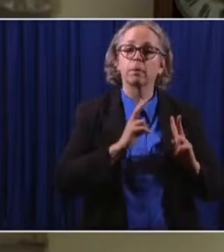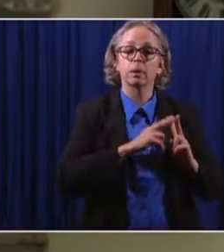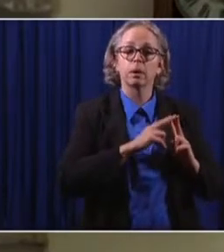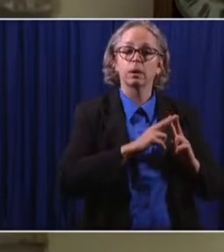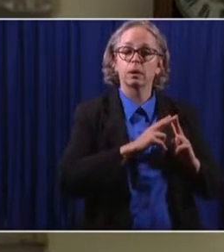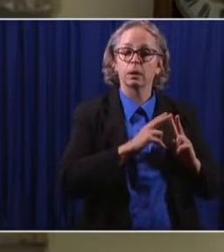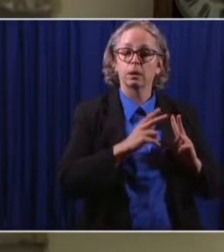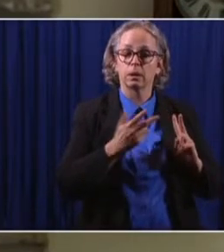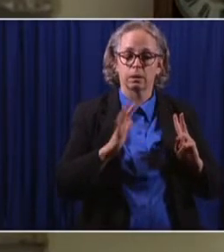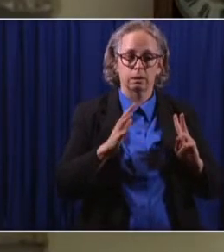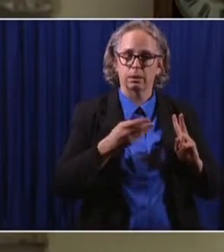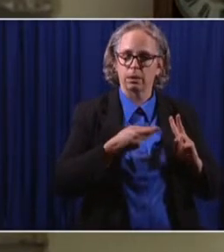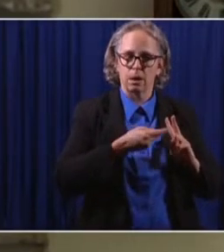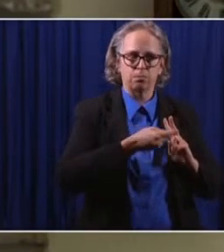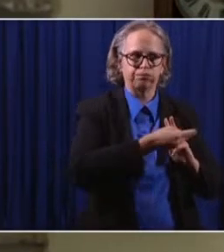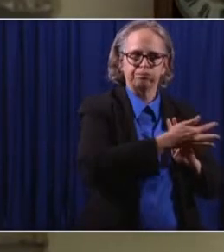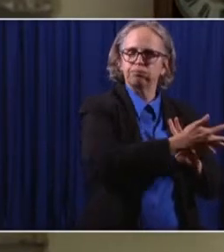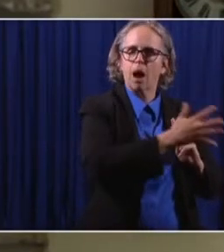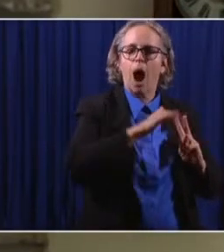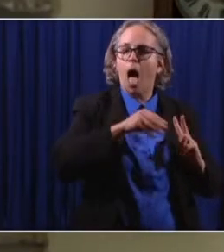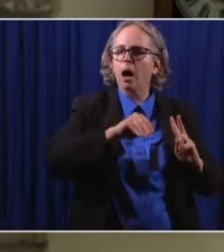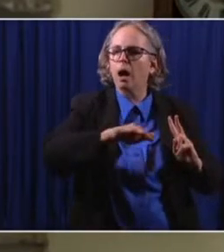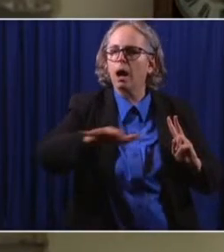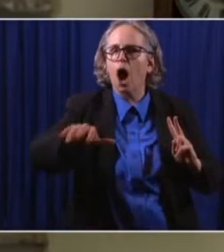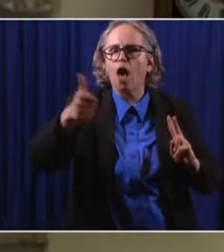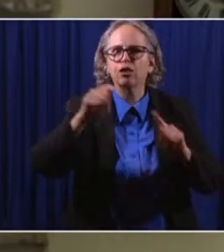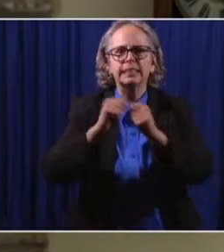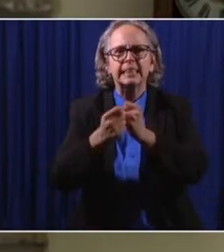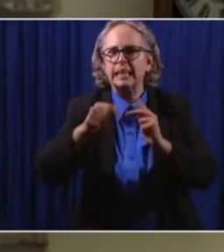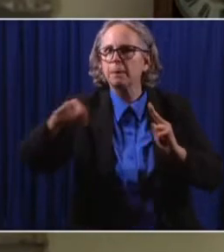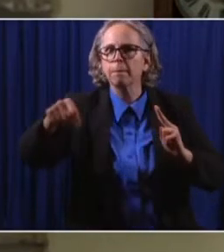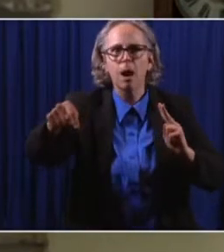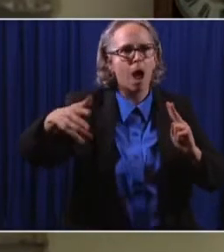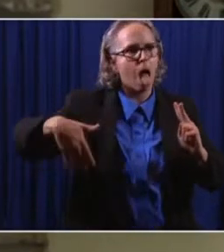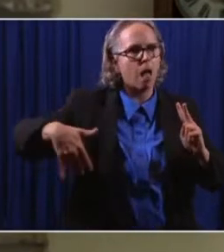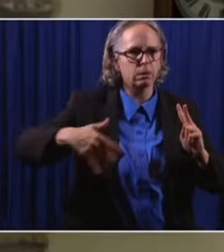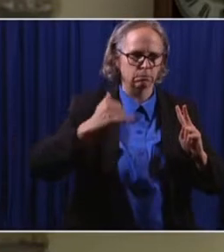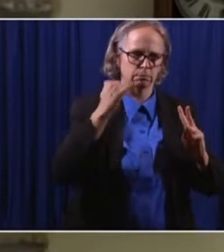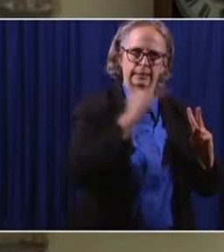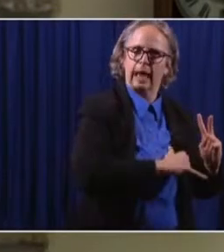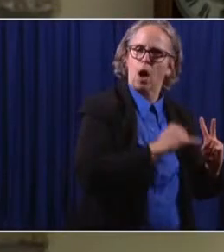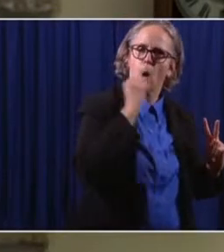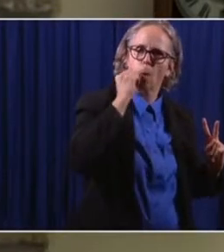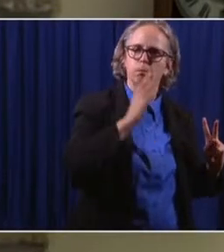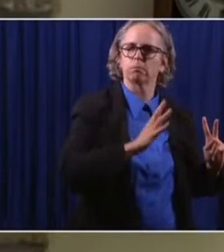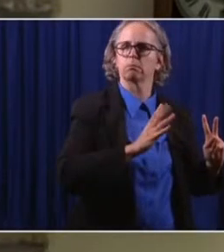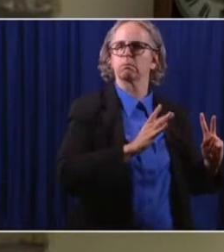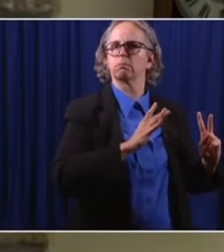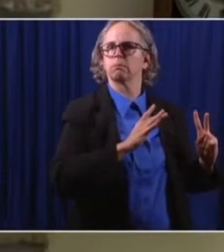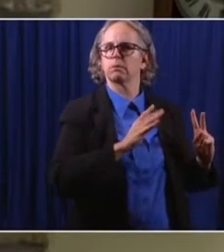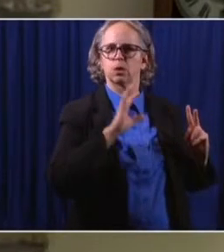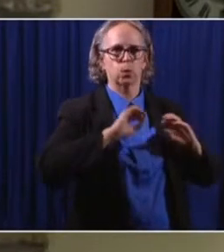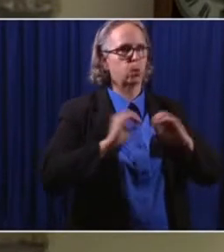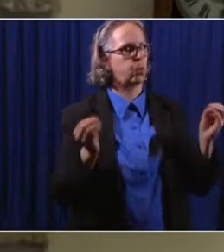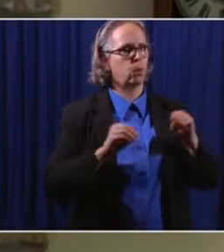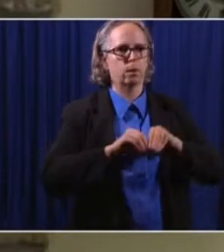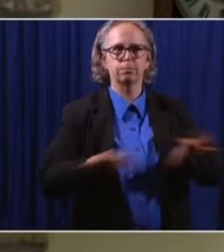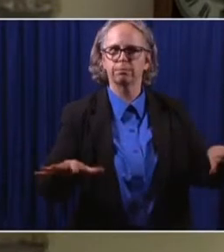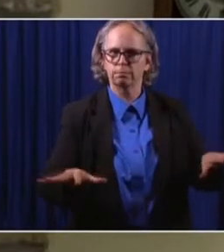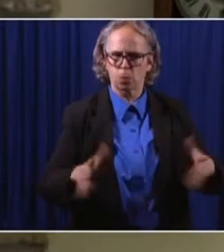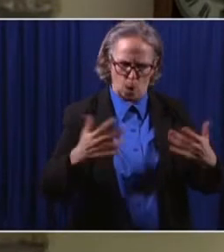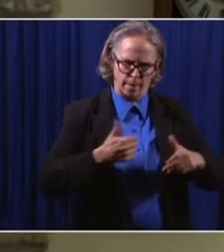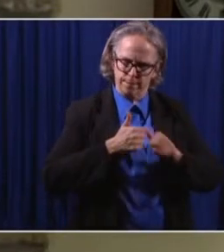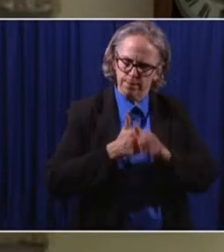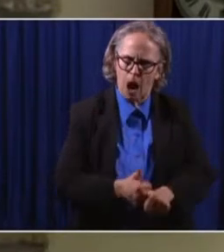precaution. The school had already implemented the recommended guidelines for player practices involving social distancing, wearing of face coverings,